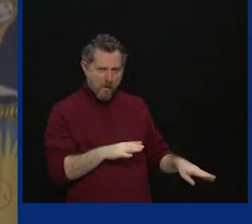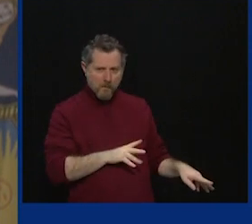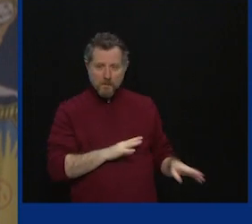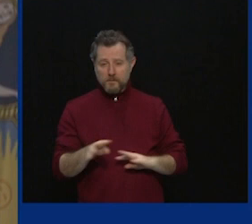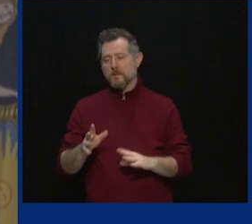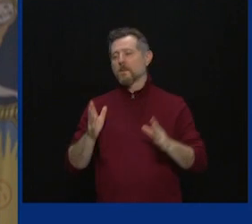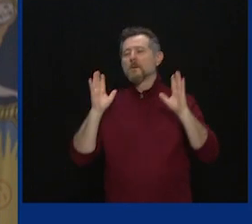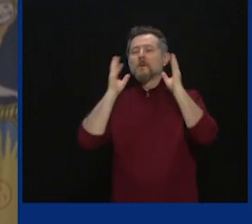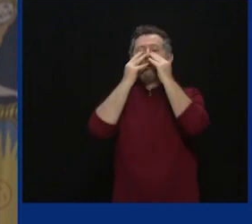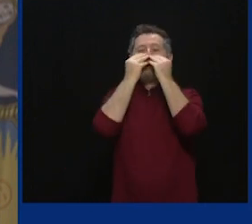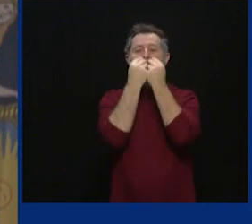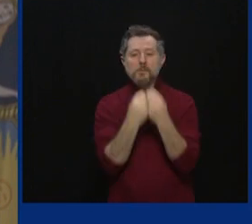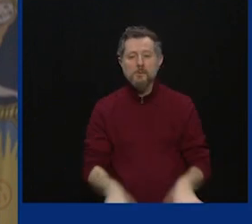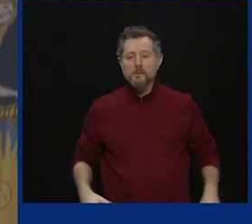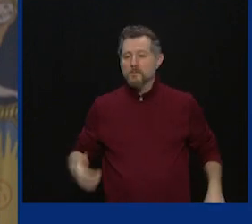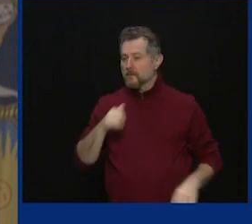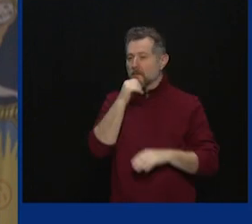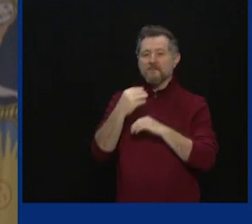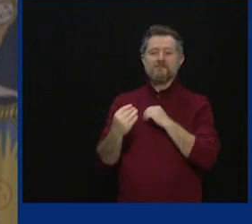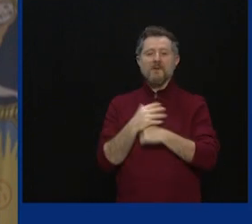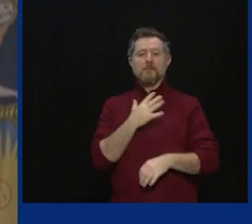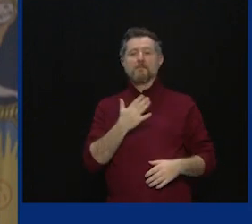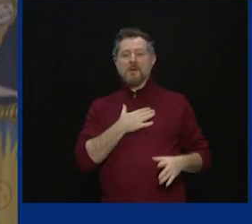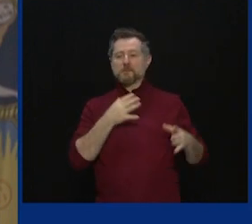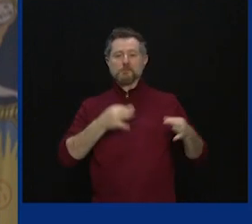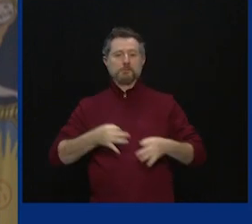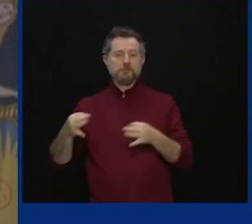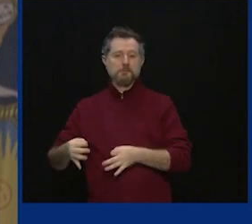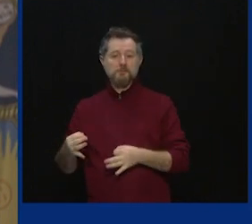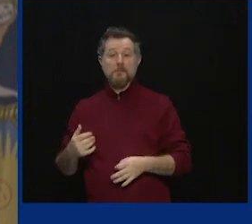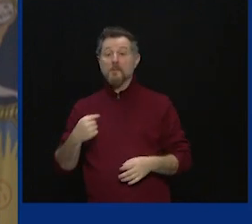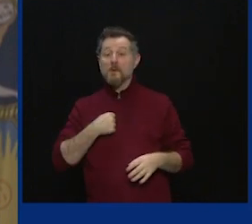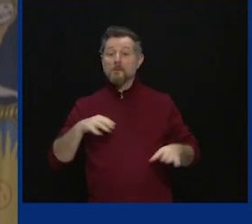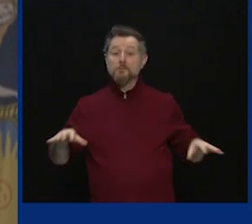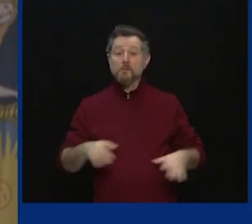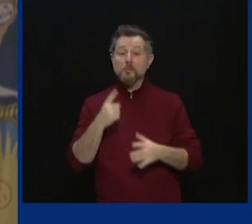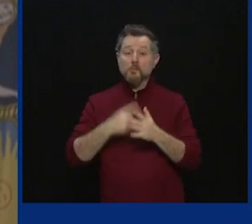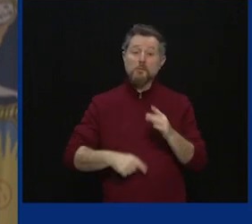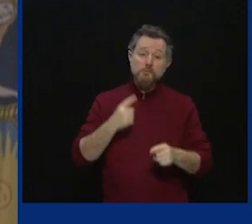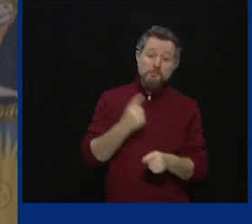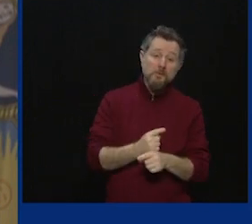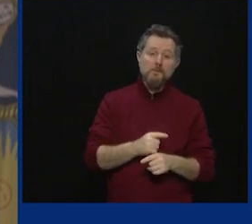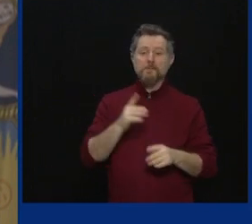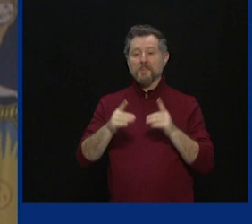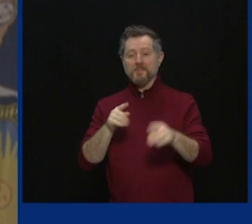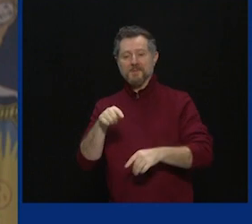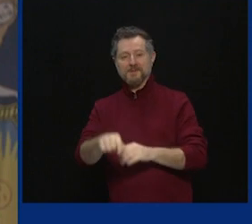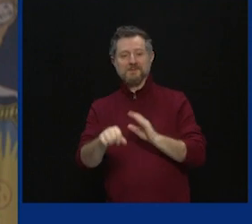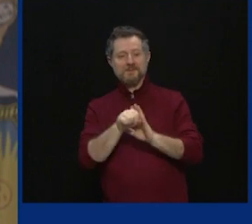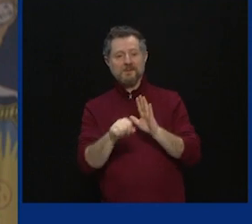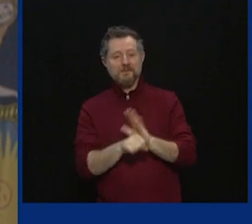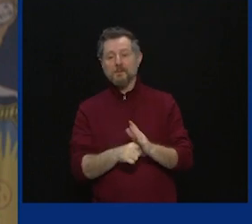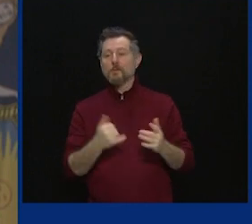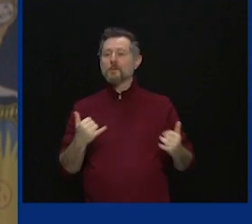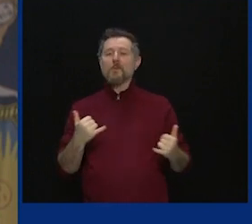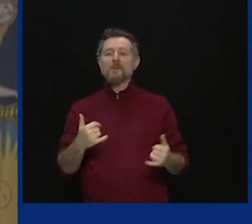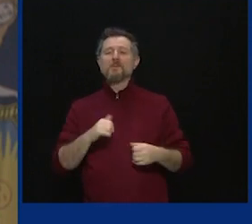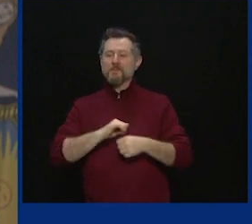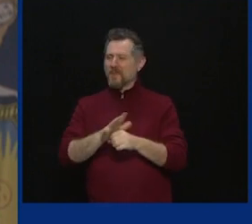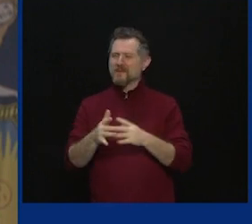always do what's right for the people of the state, and right now, we are still in a pandemic. Cases are